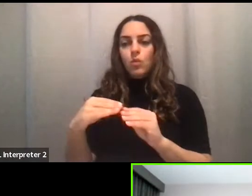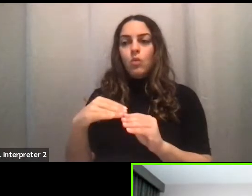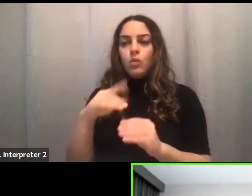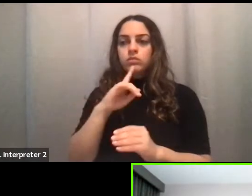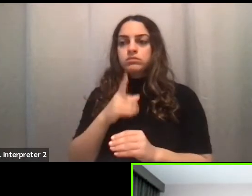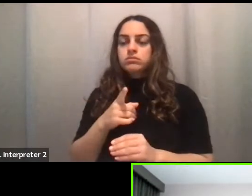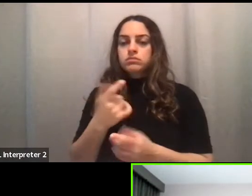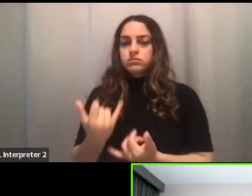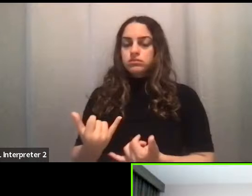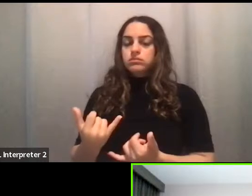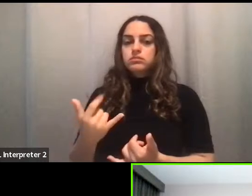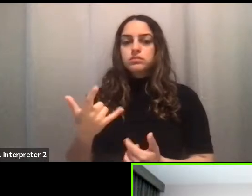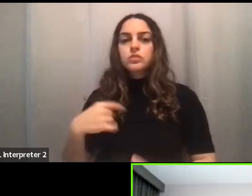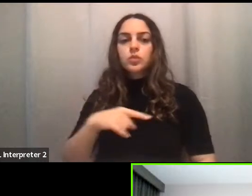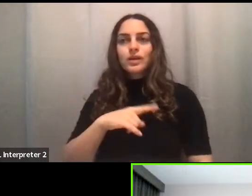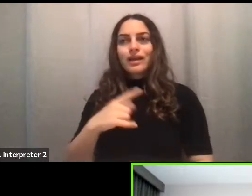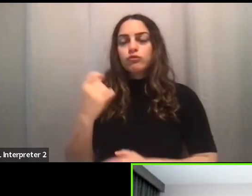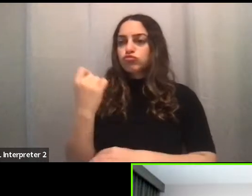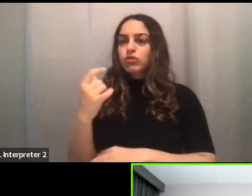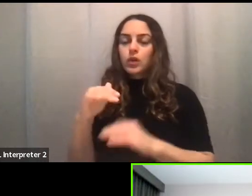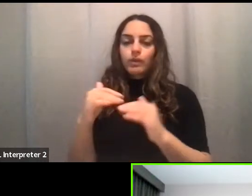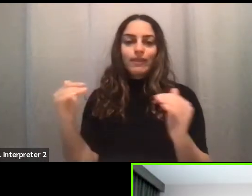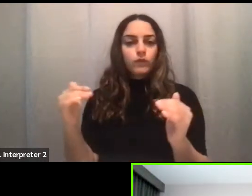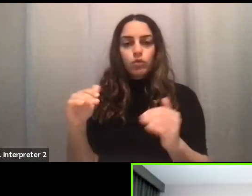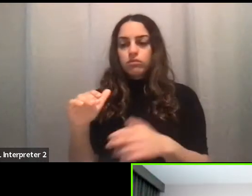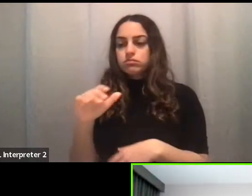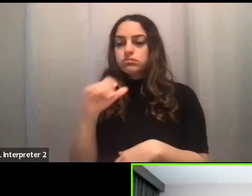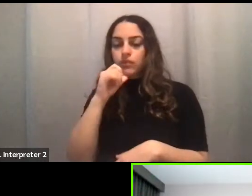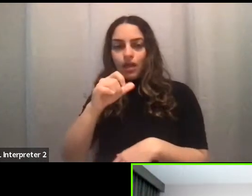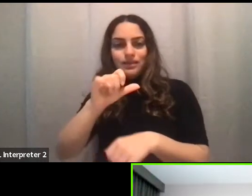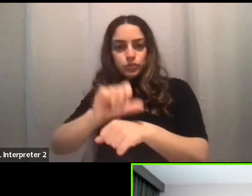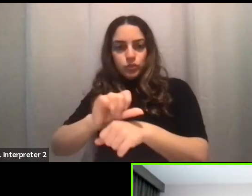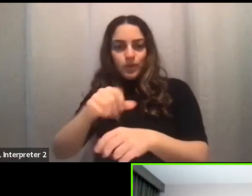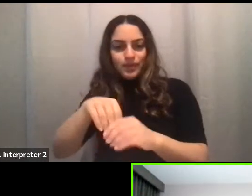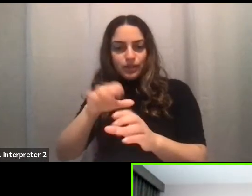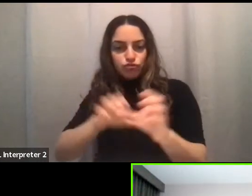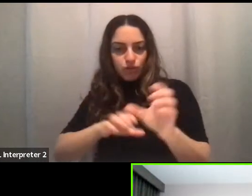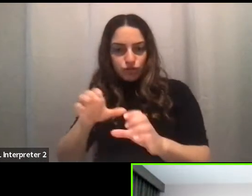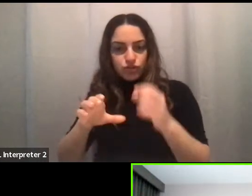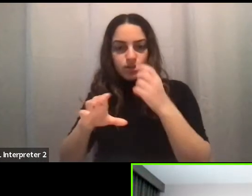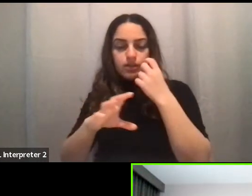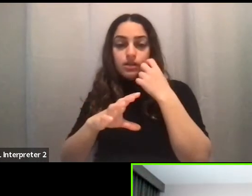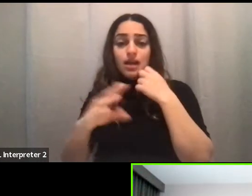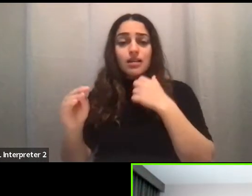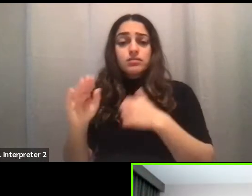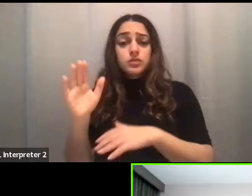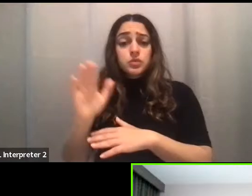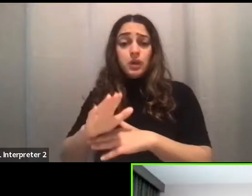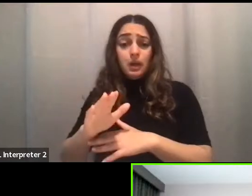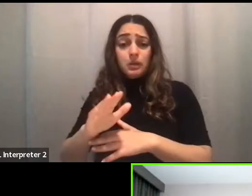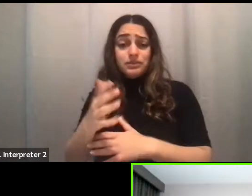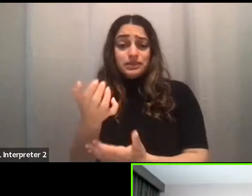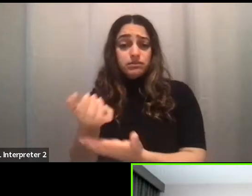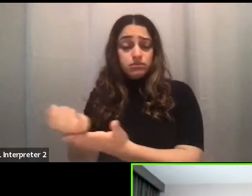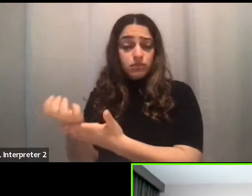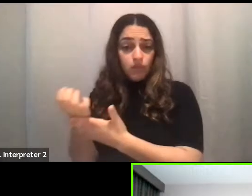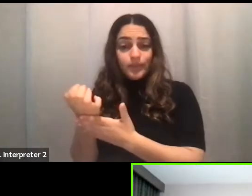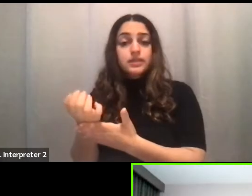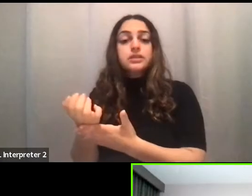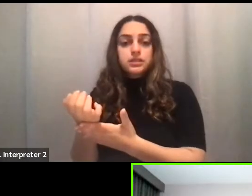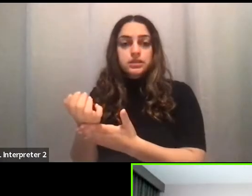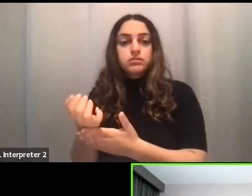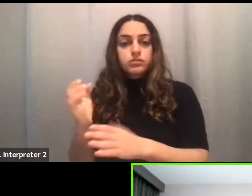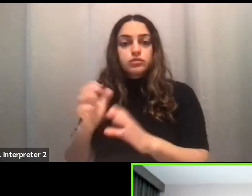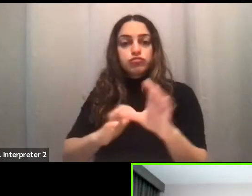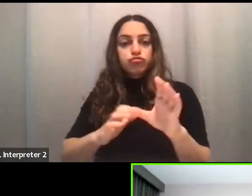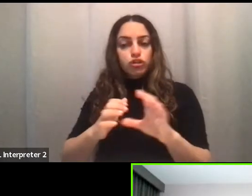have record low unemployment in construction and close to record low throughout the economy construction firms are going to be